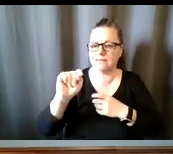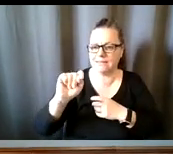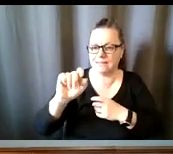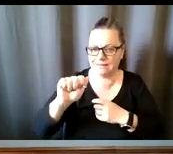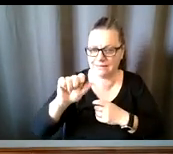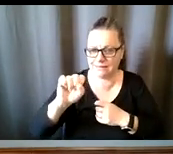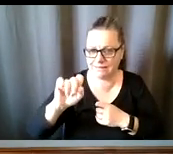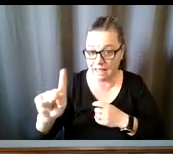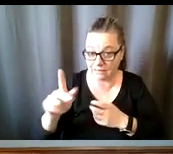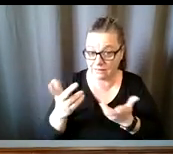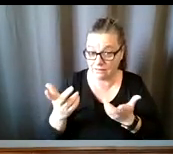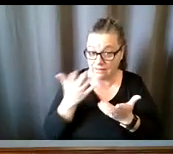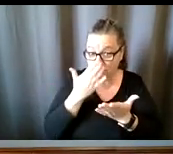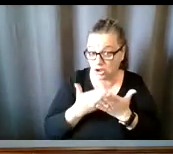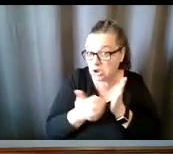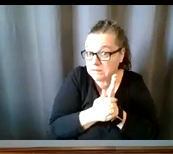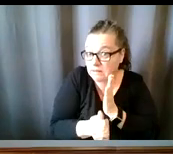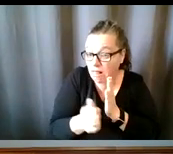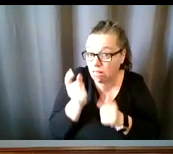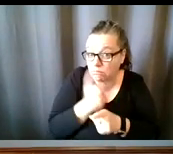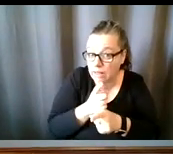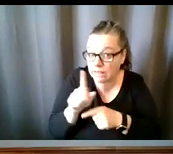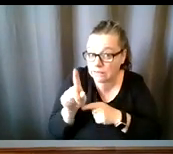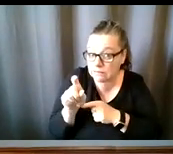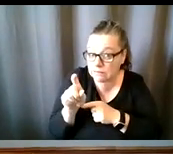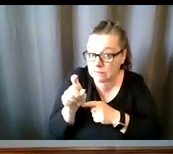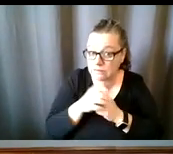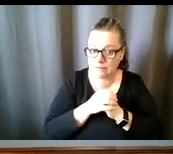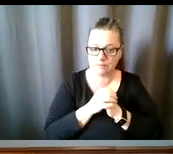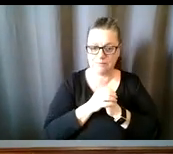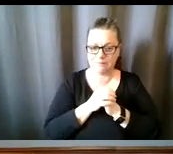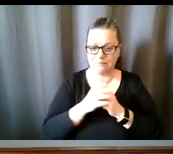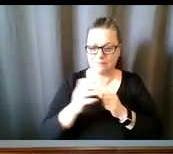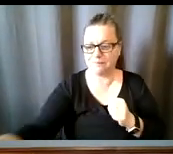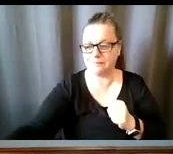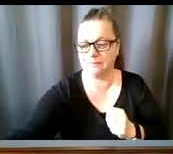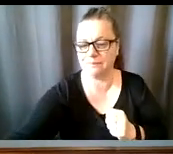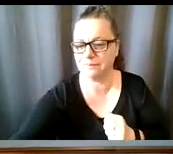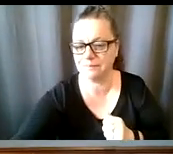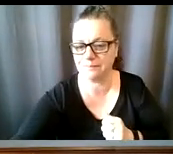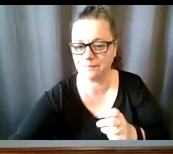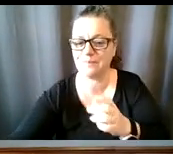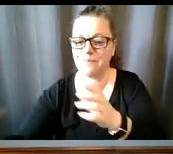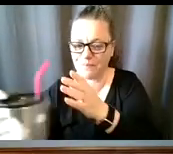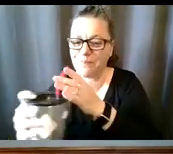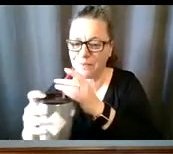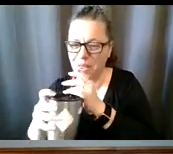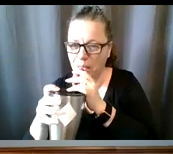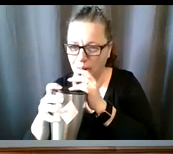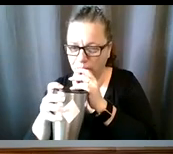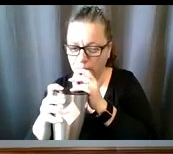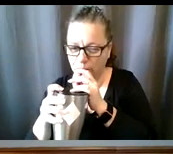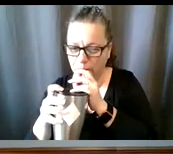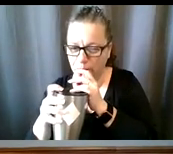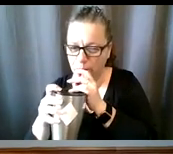is a good skill to have, right? Is there anybody that's good at multitasking? Yep, a couple. Some